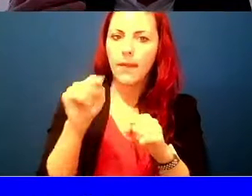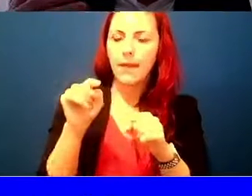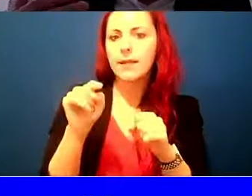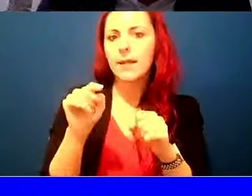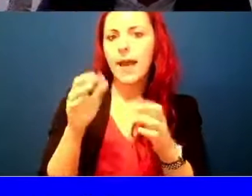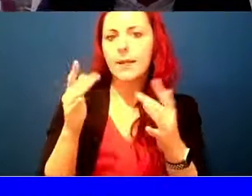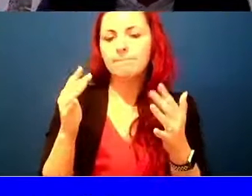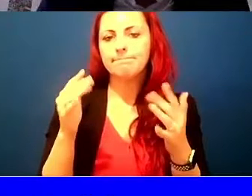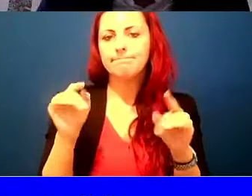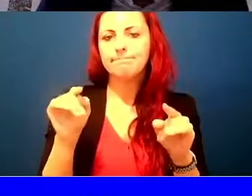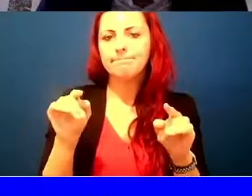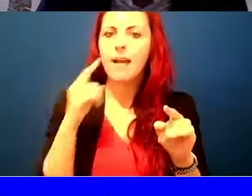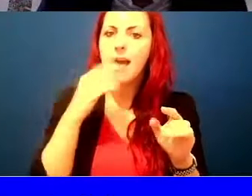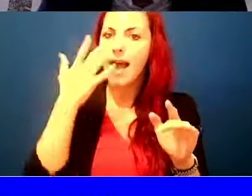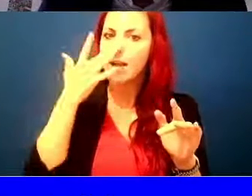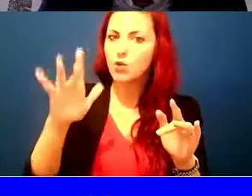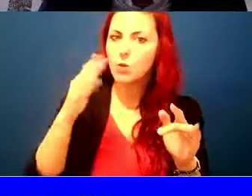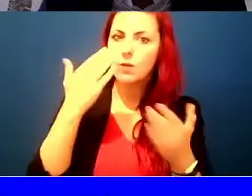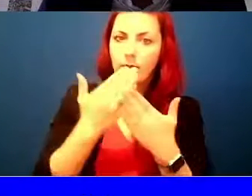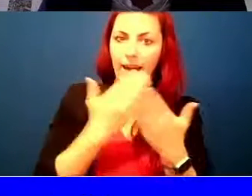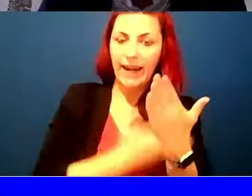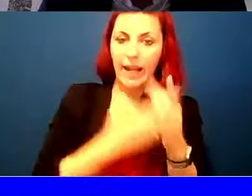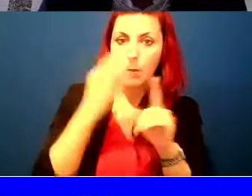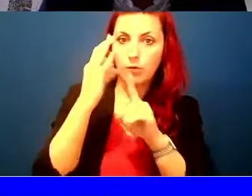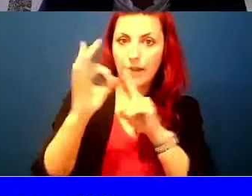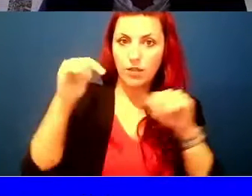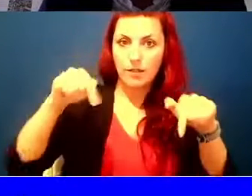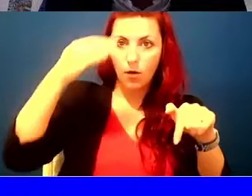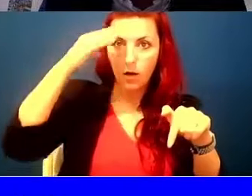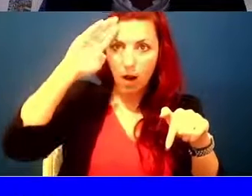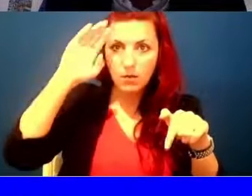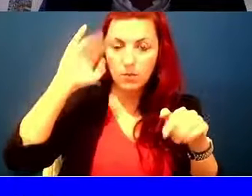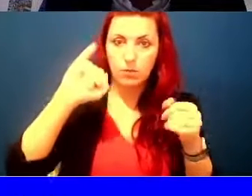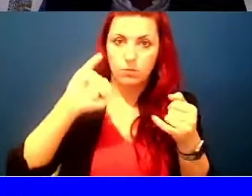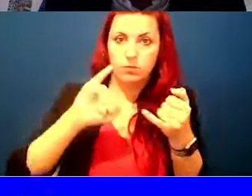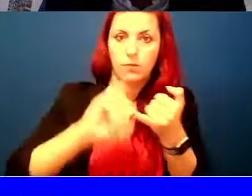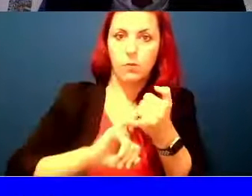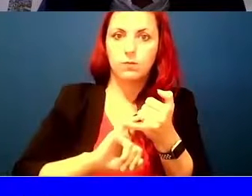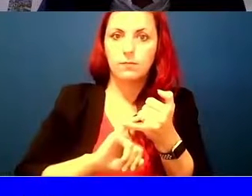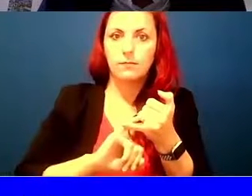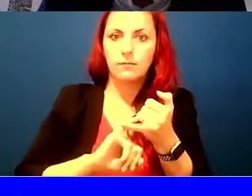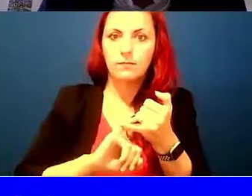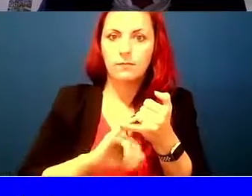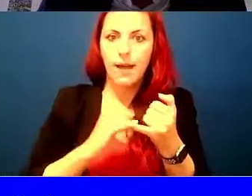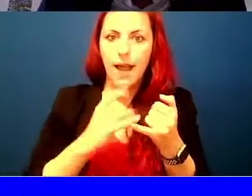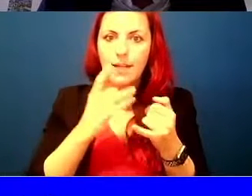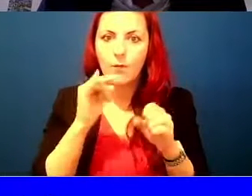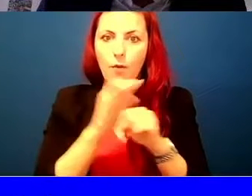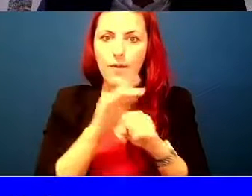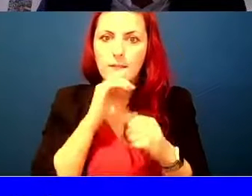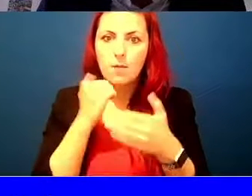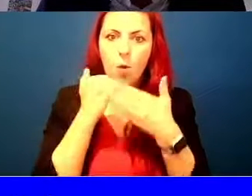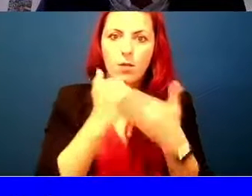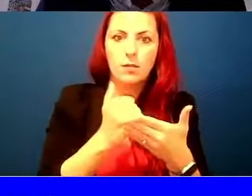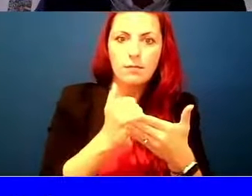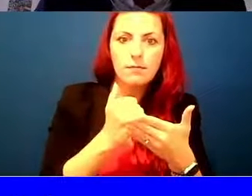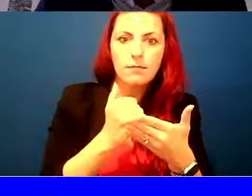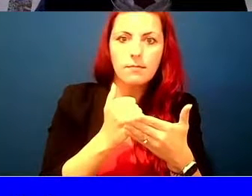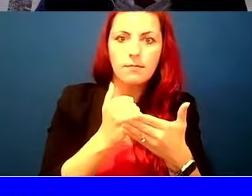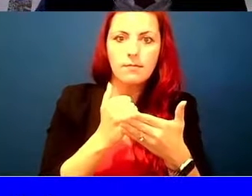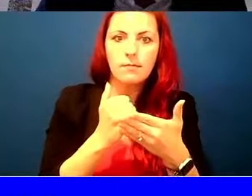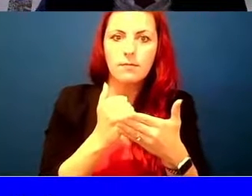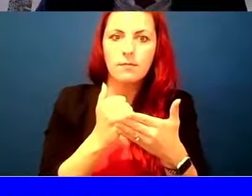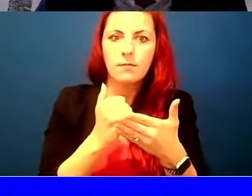the attitudes of the legal professionals in Ireland who act as gatekeepers for these supports. So there is some evidence to suggest